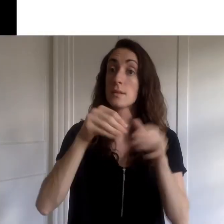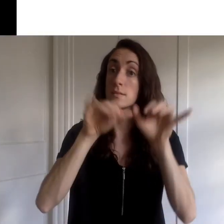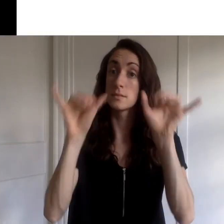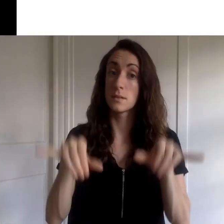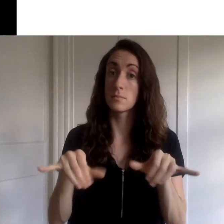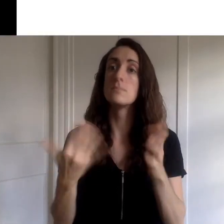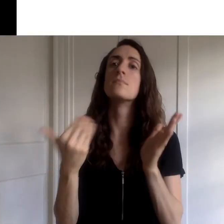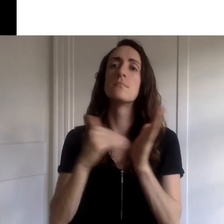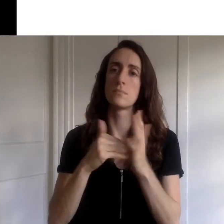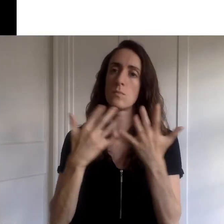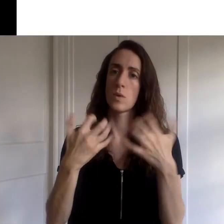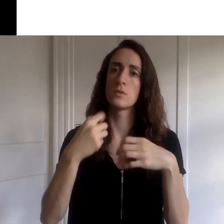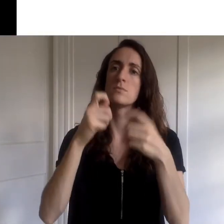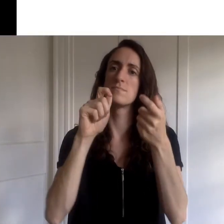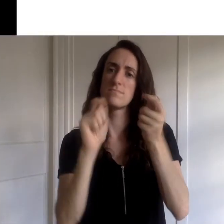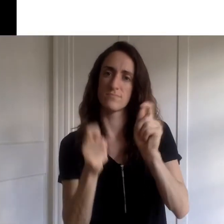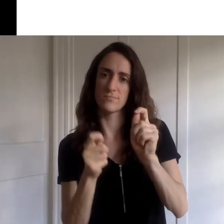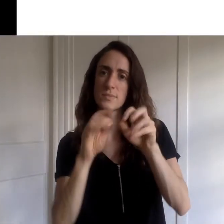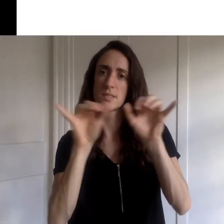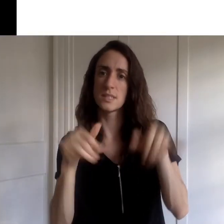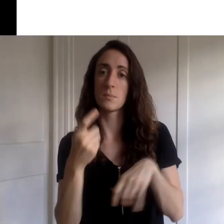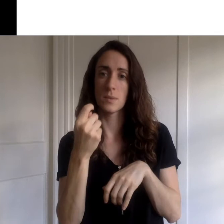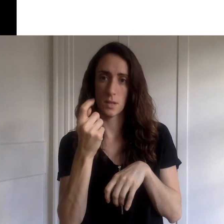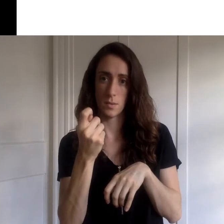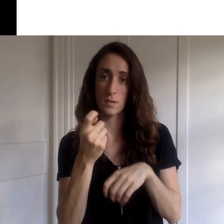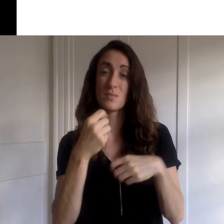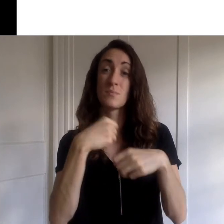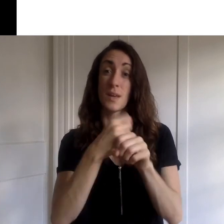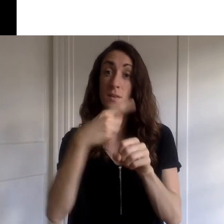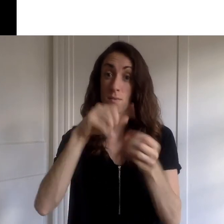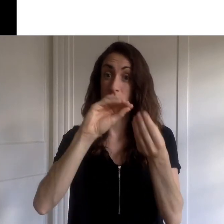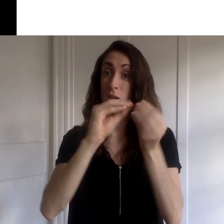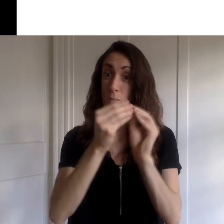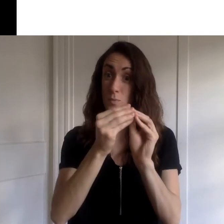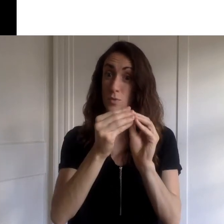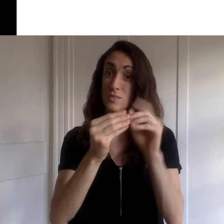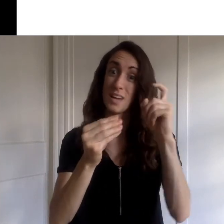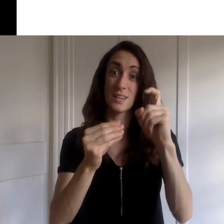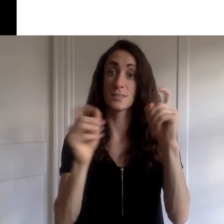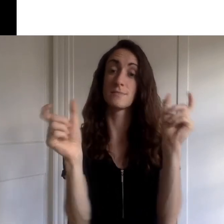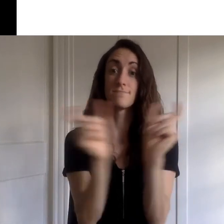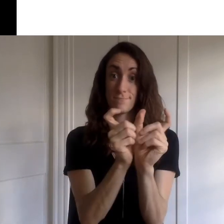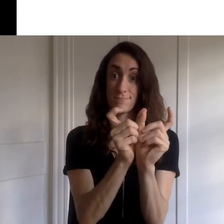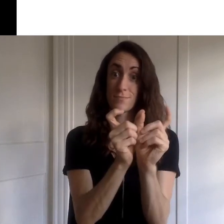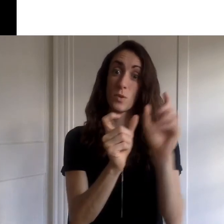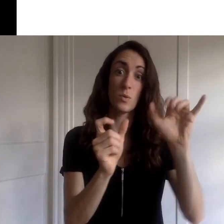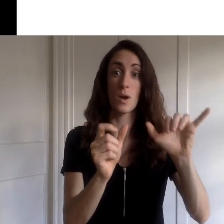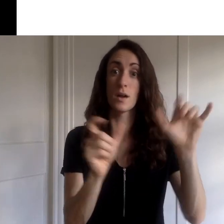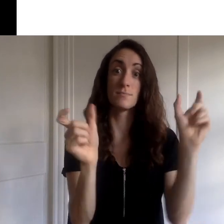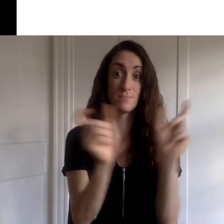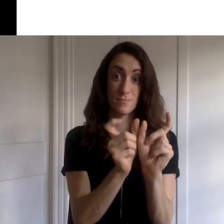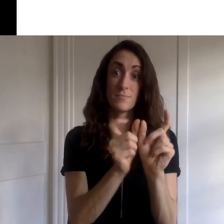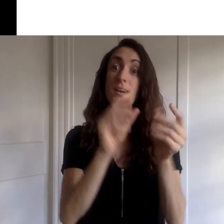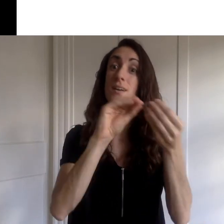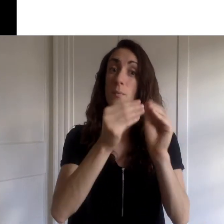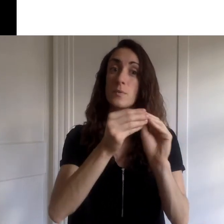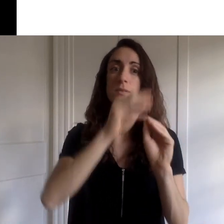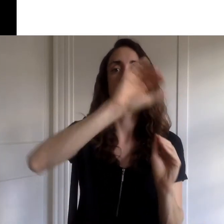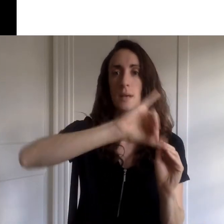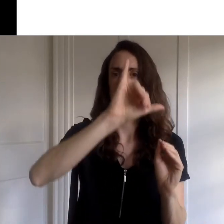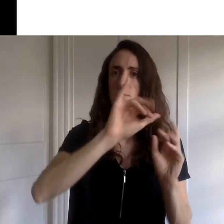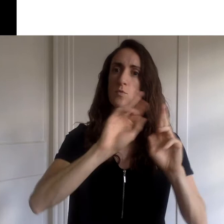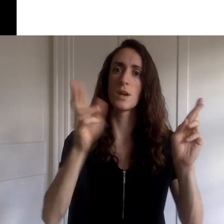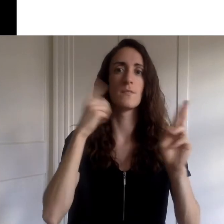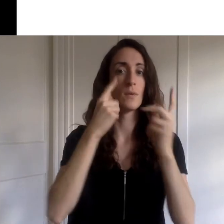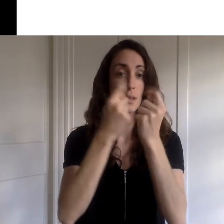In this next system, once again, we want to tweak the equations a little bit to make the numbers, either the coefficients of x or the coefficients of y, friendlier